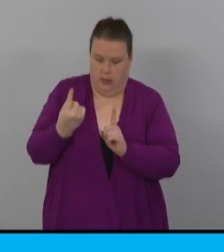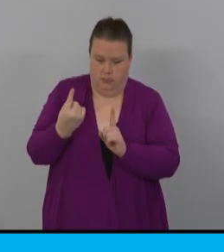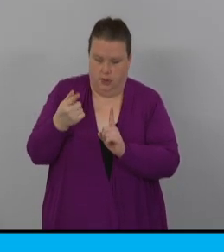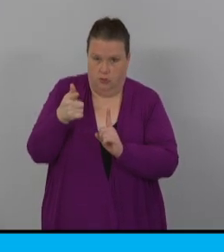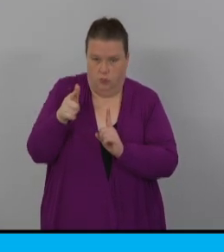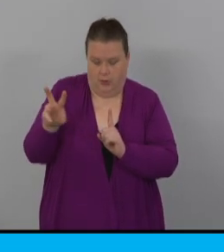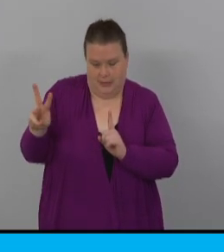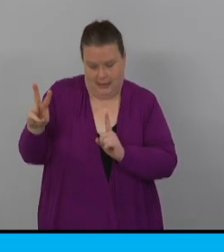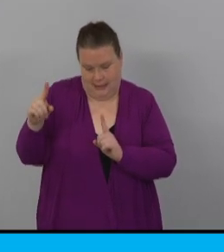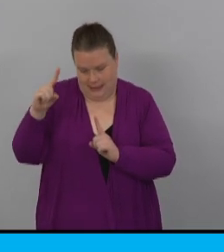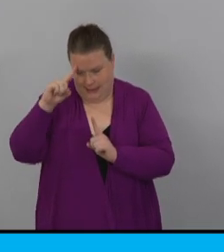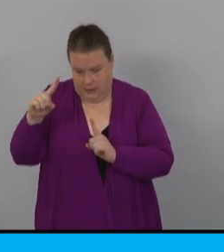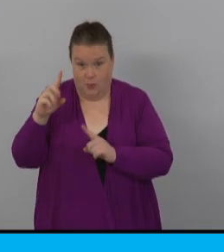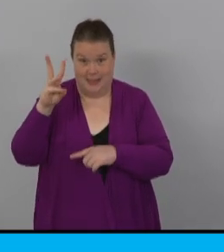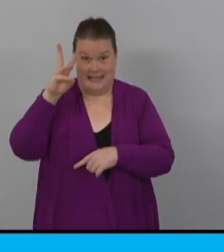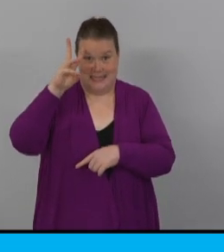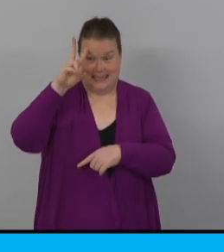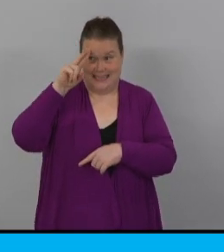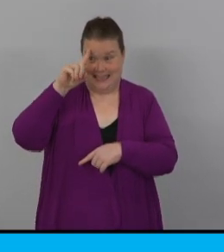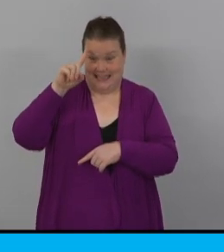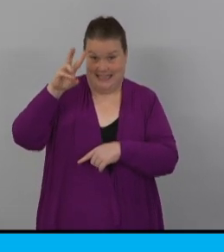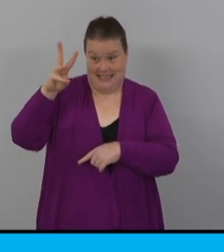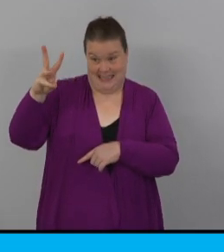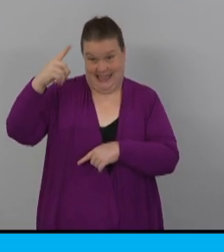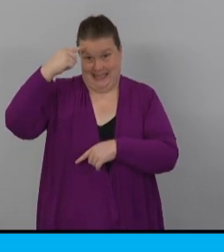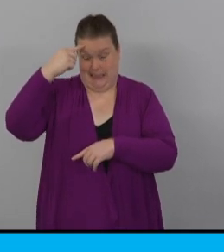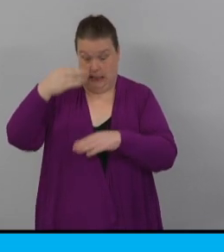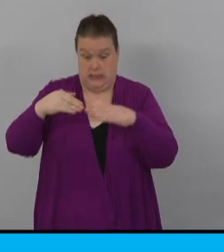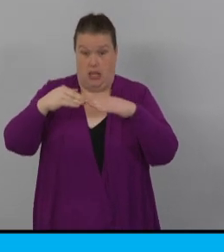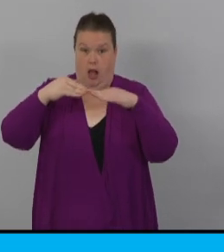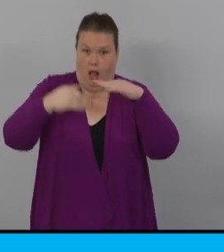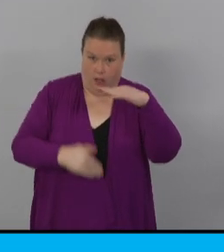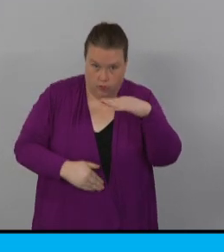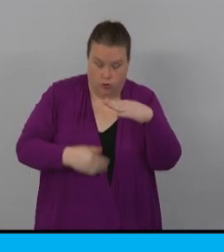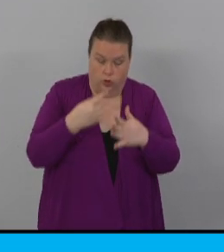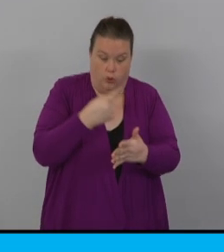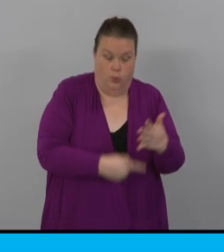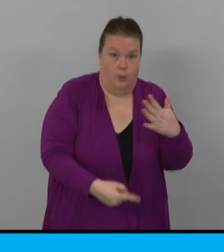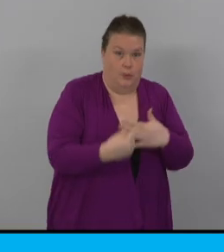way under, 6 cents under what we had said during the bond election.